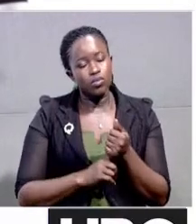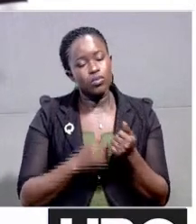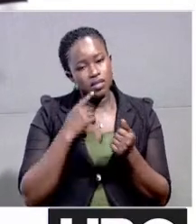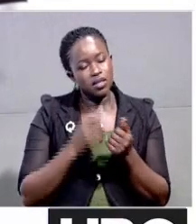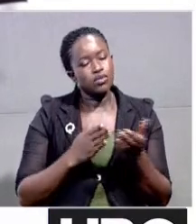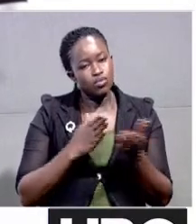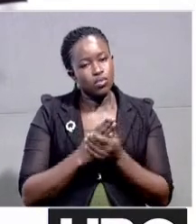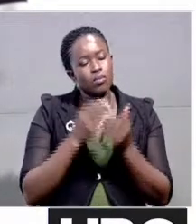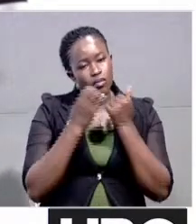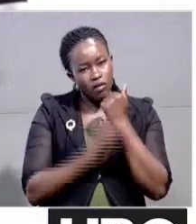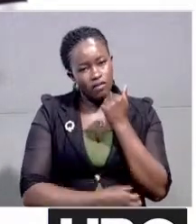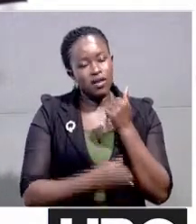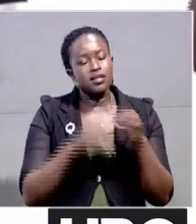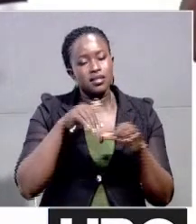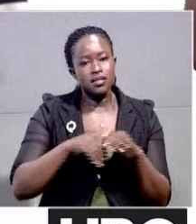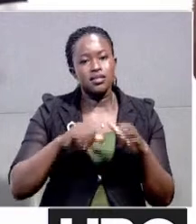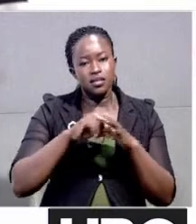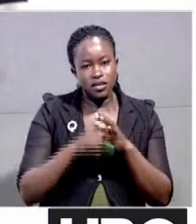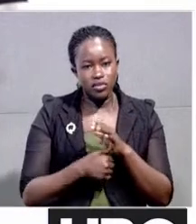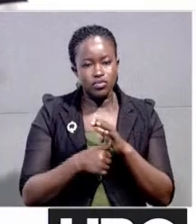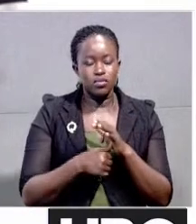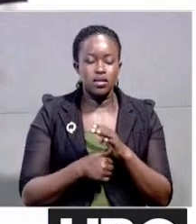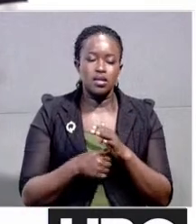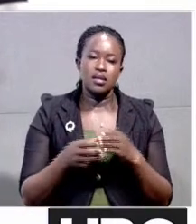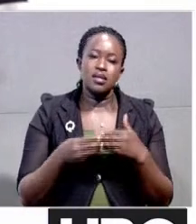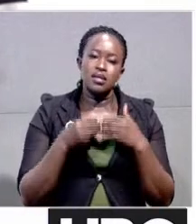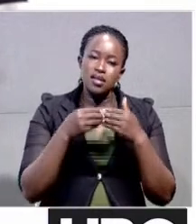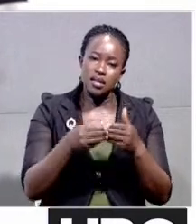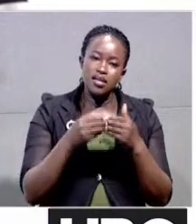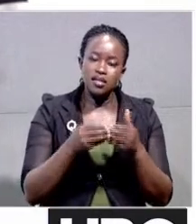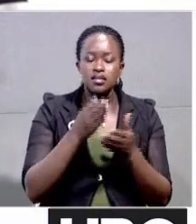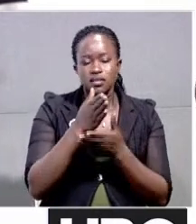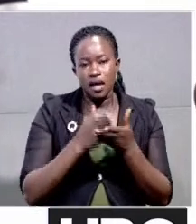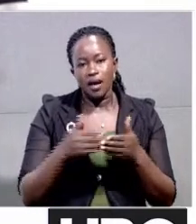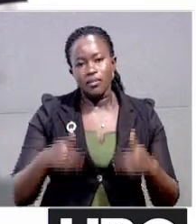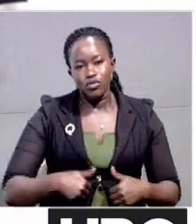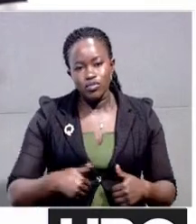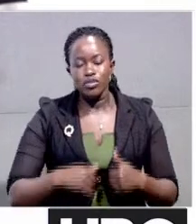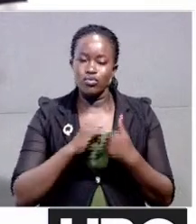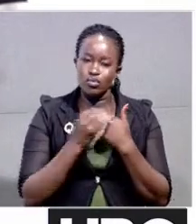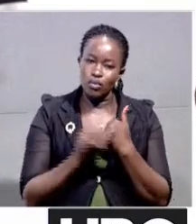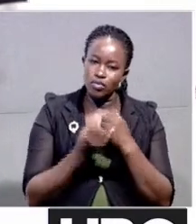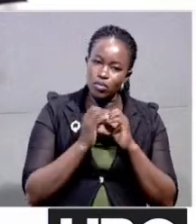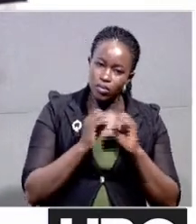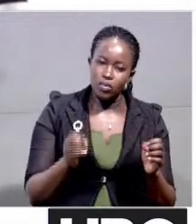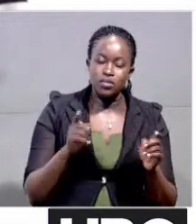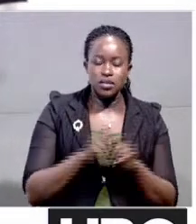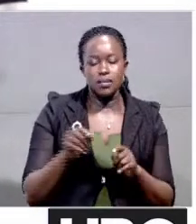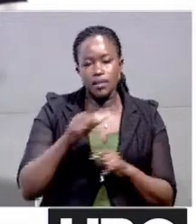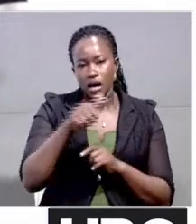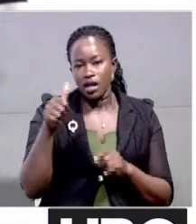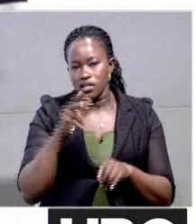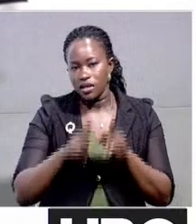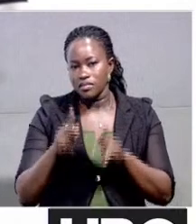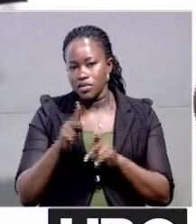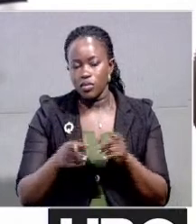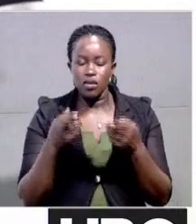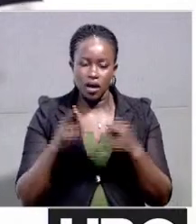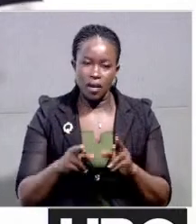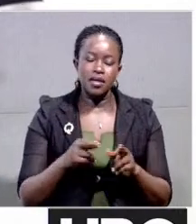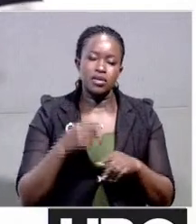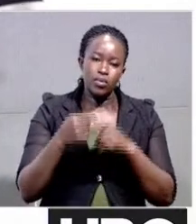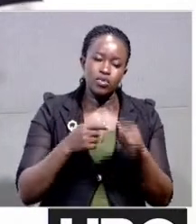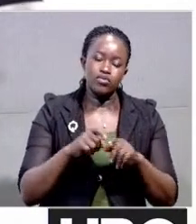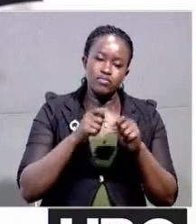those factors that drives some of the unemployed youth and other people into crime.